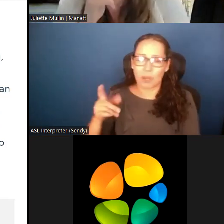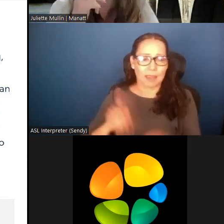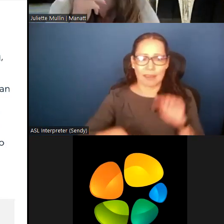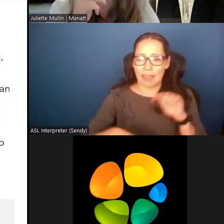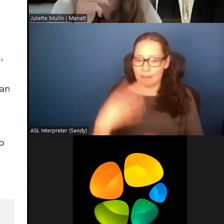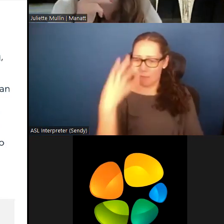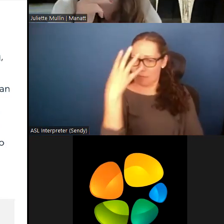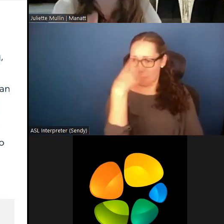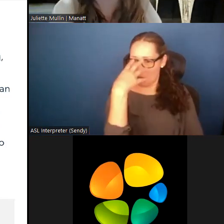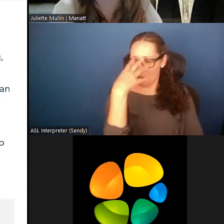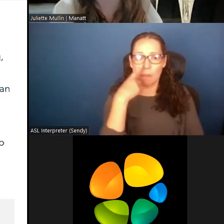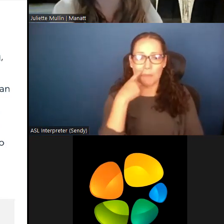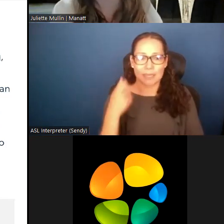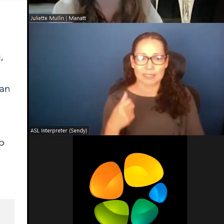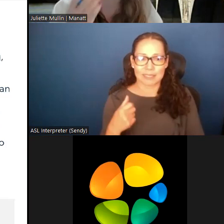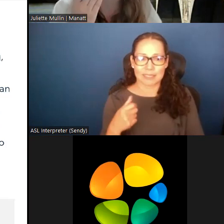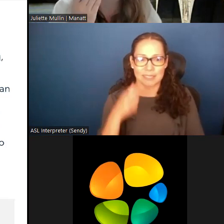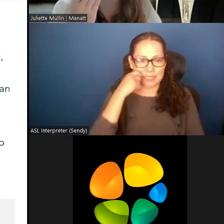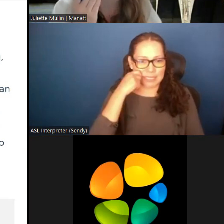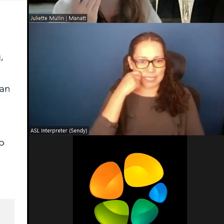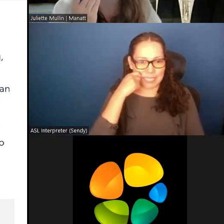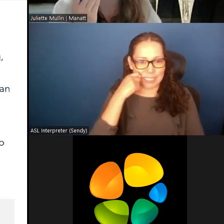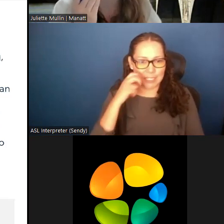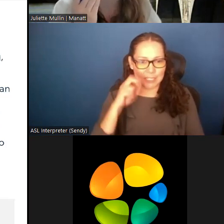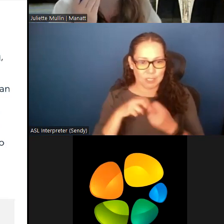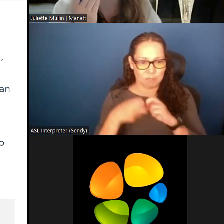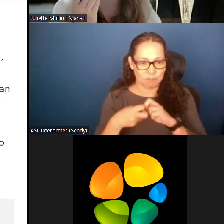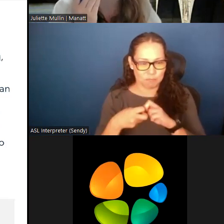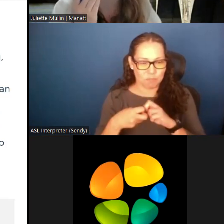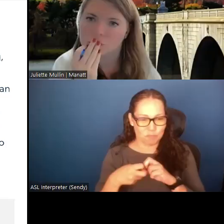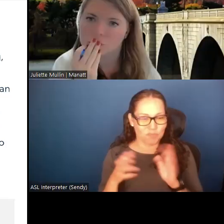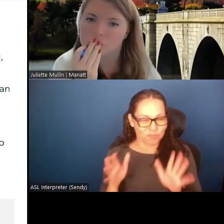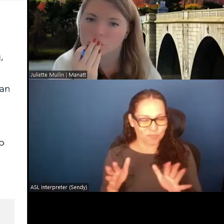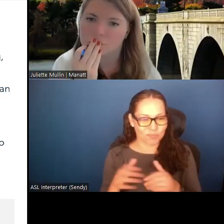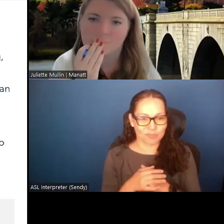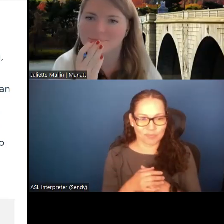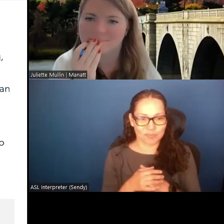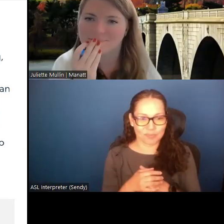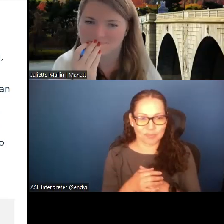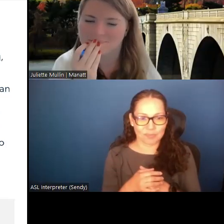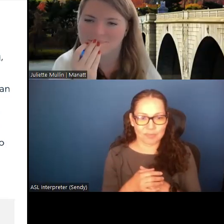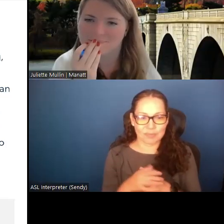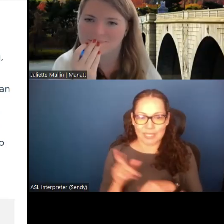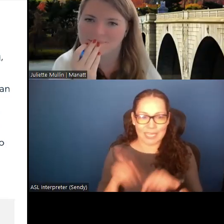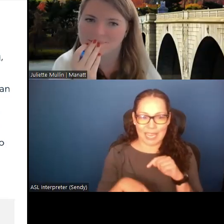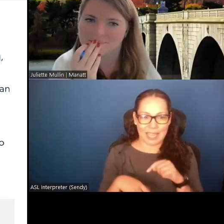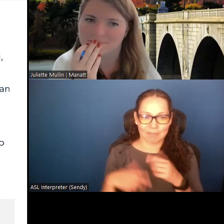because of the skin condition. I can't put anything on it. So